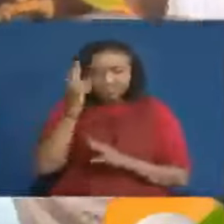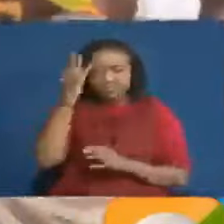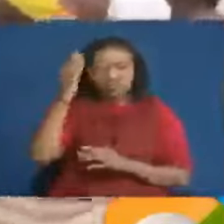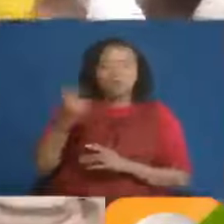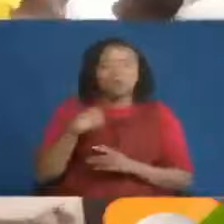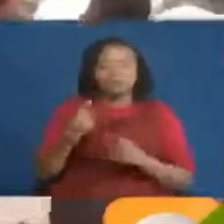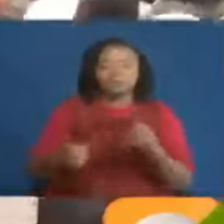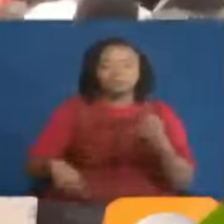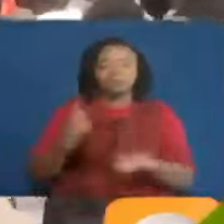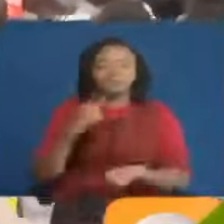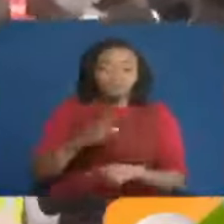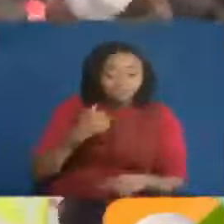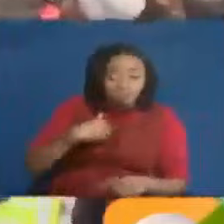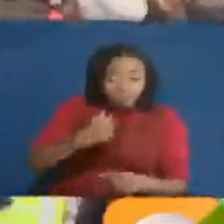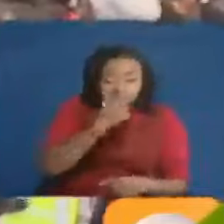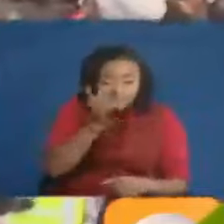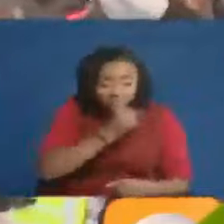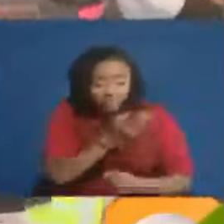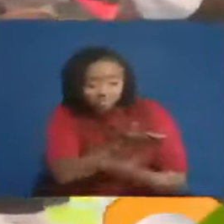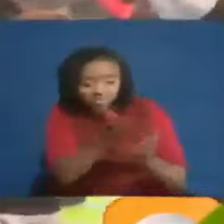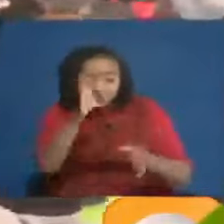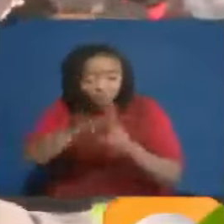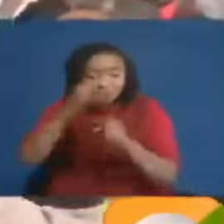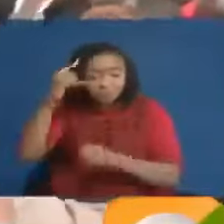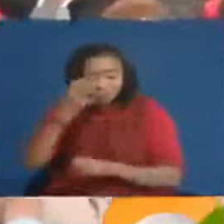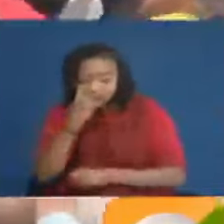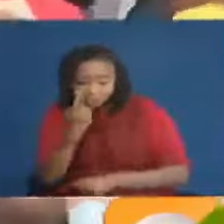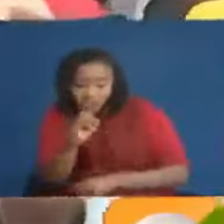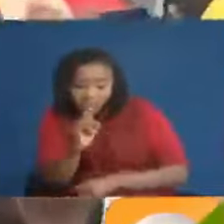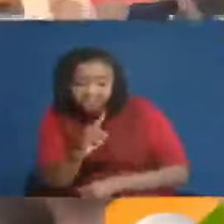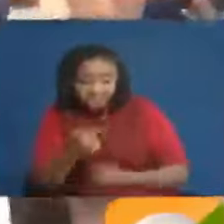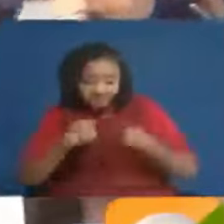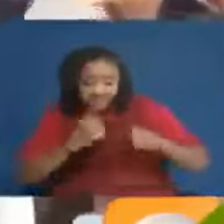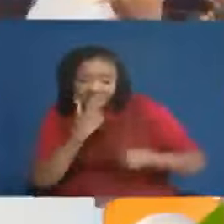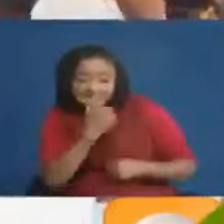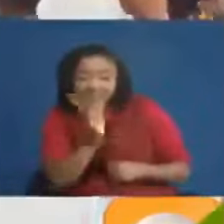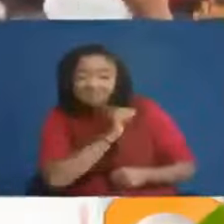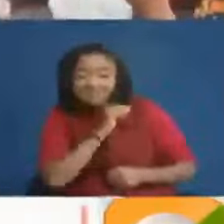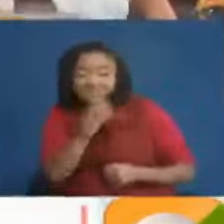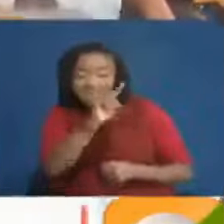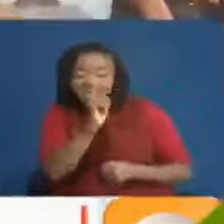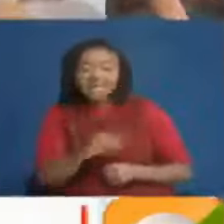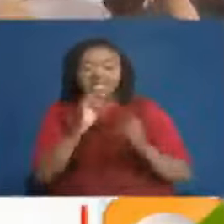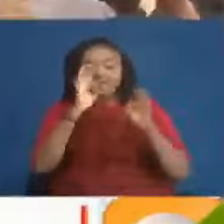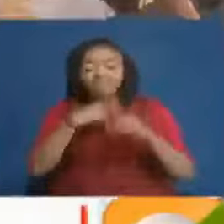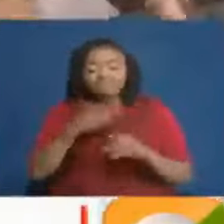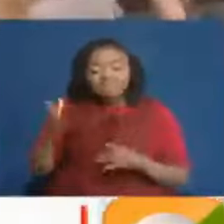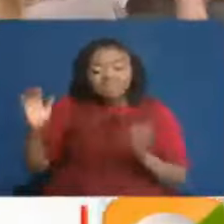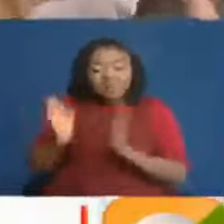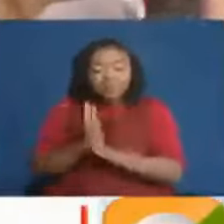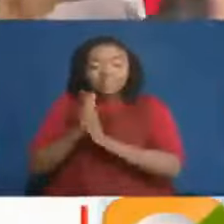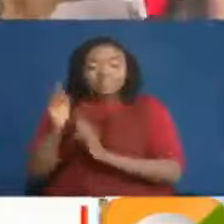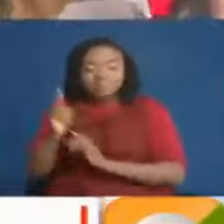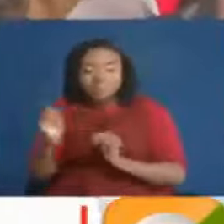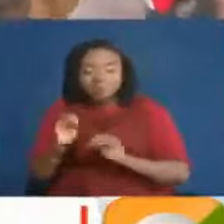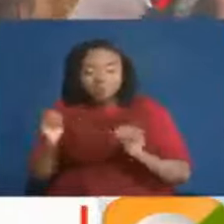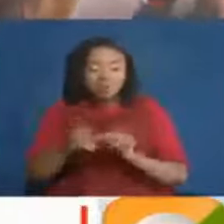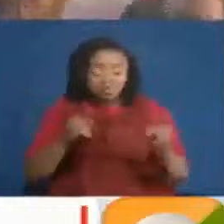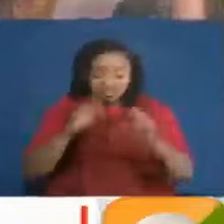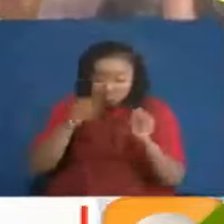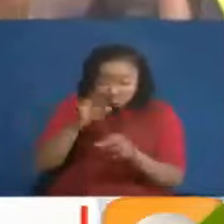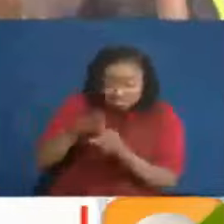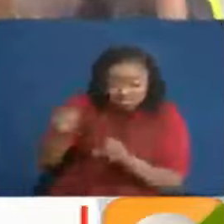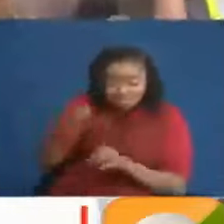Ruto. Simuli mchagua pamoja na mimi. Kama singekuwa hapo, munga mchagua. Munga